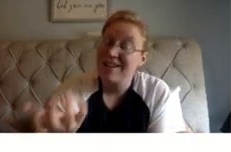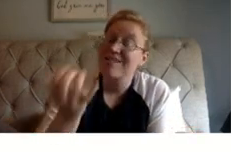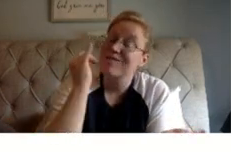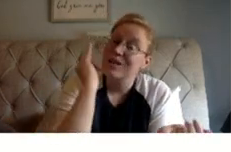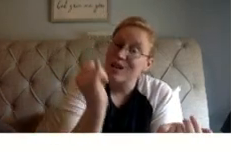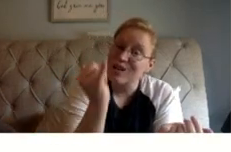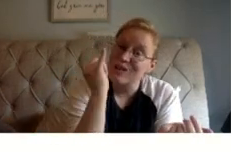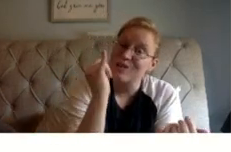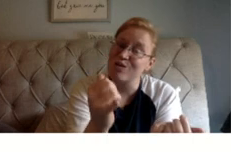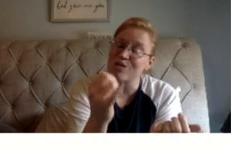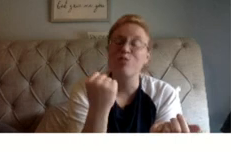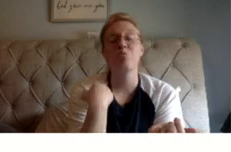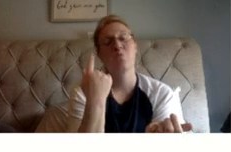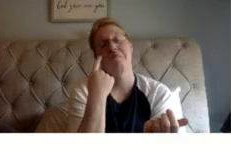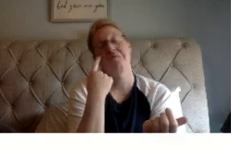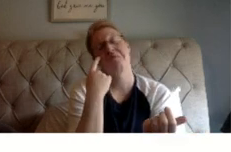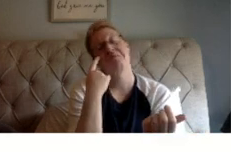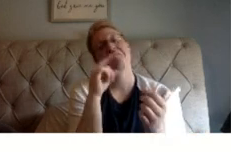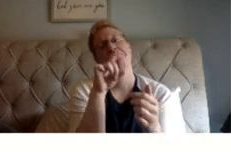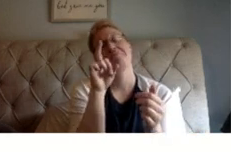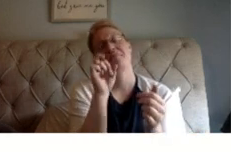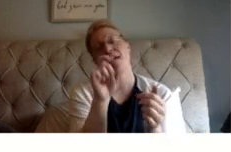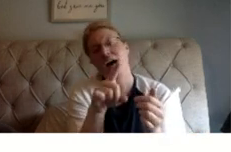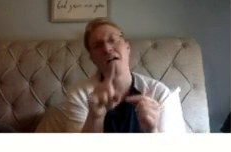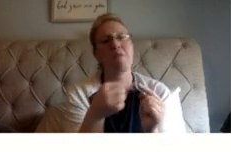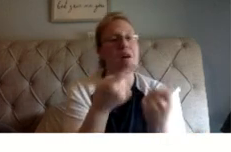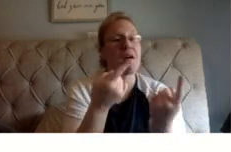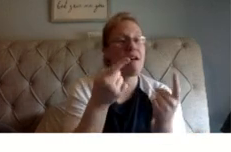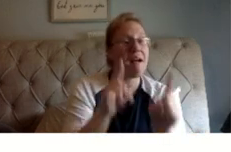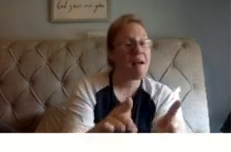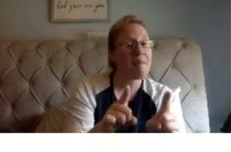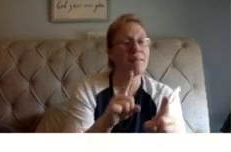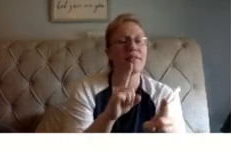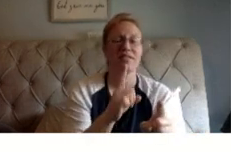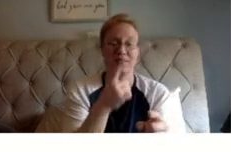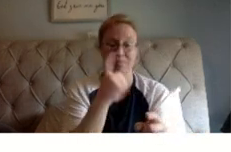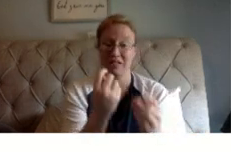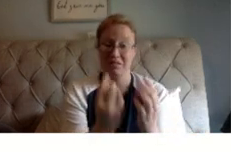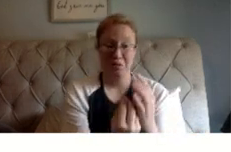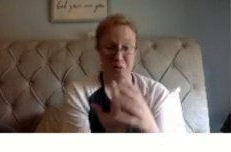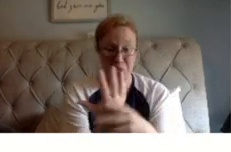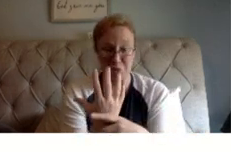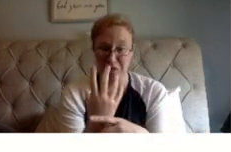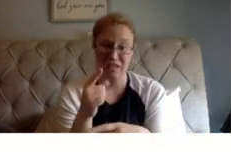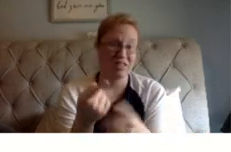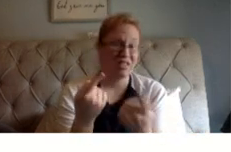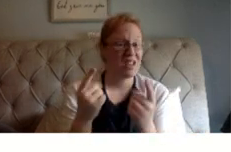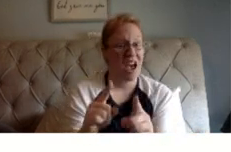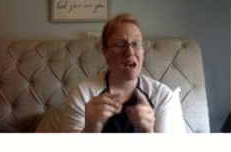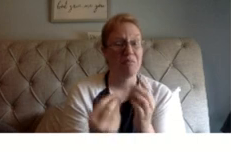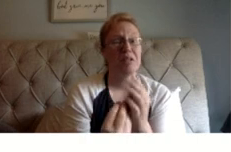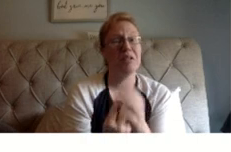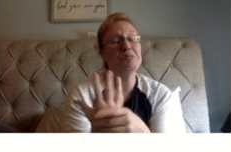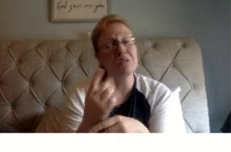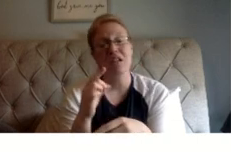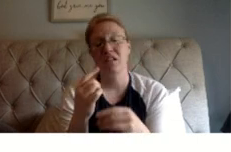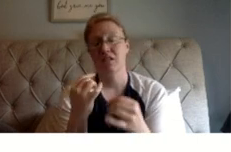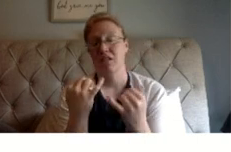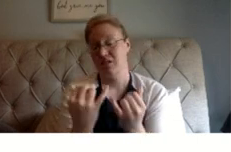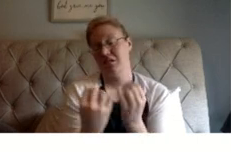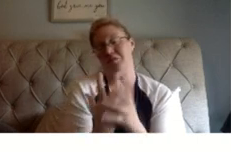Me too. So I think that when they ask you when it's happening, it's because it's spring, right? So this is happening in spring. This spring,